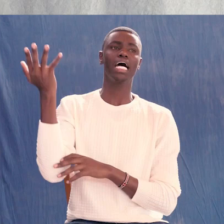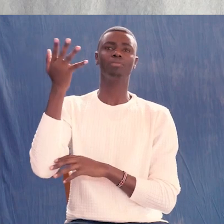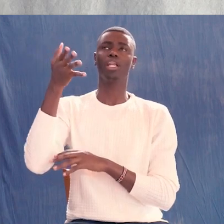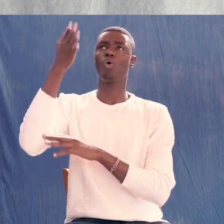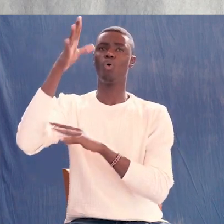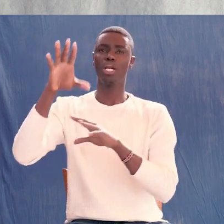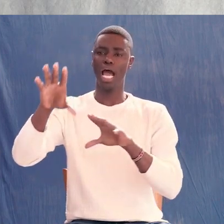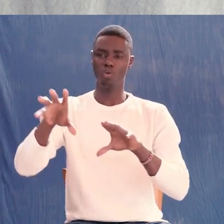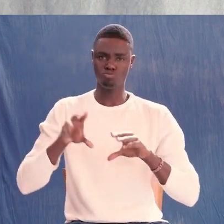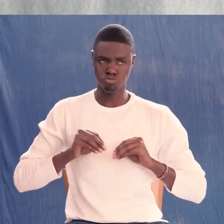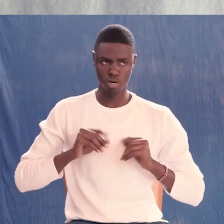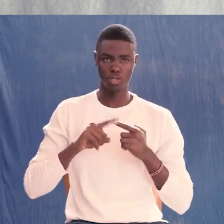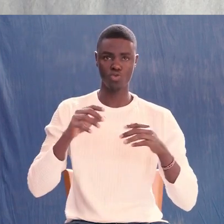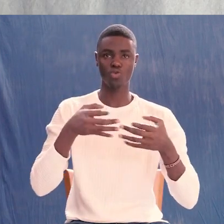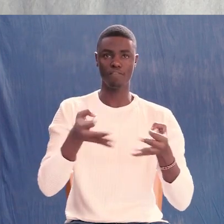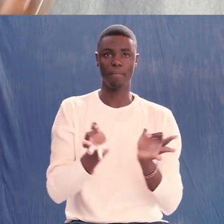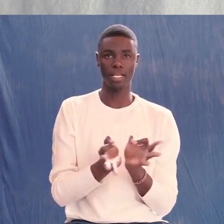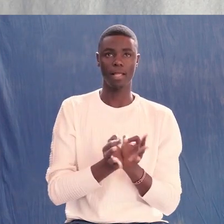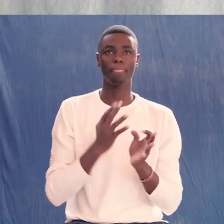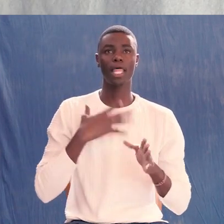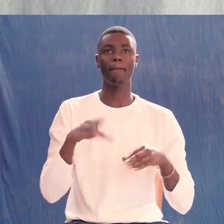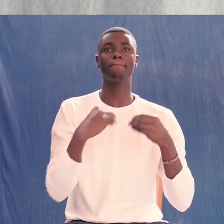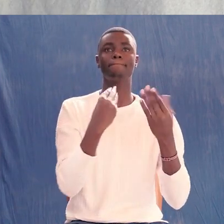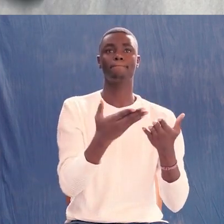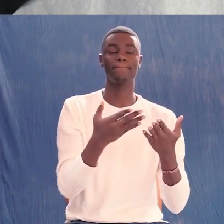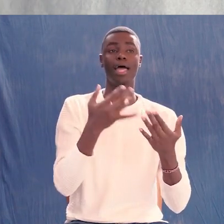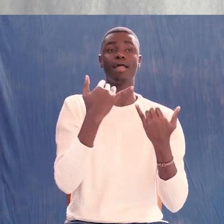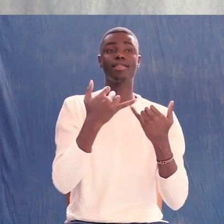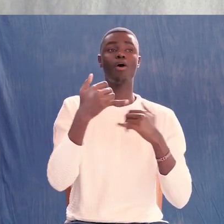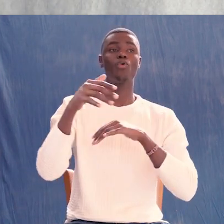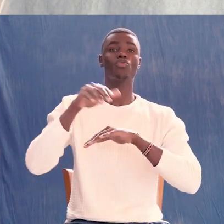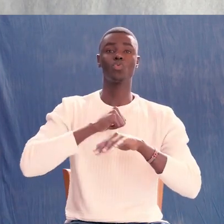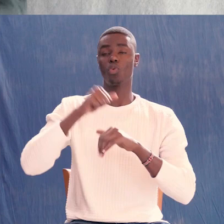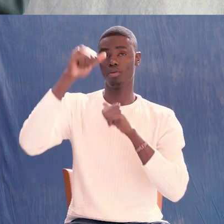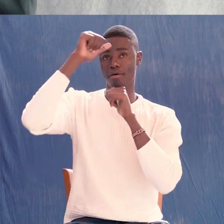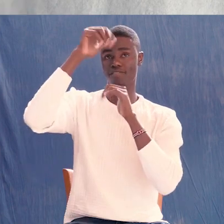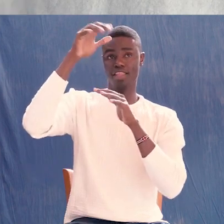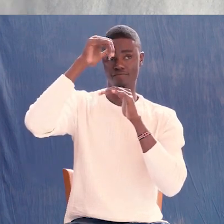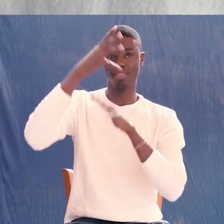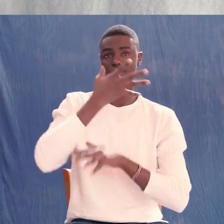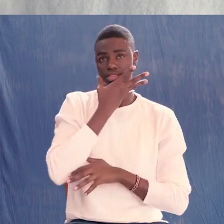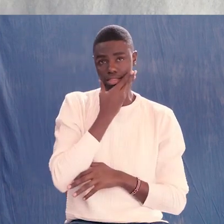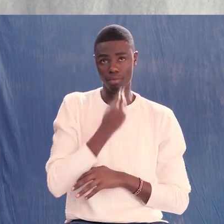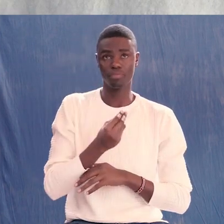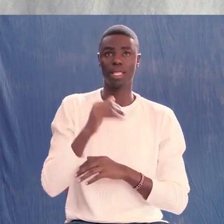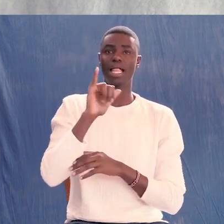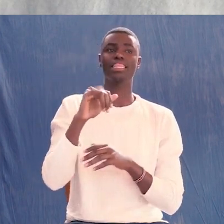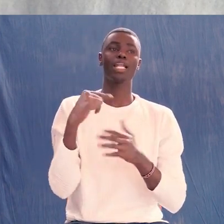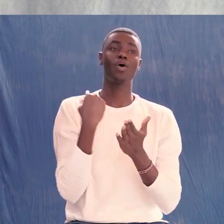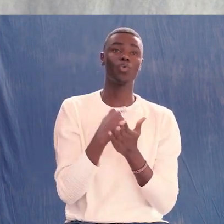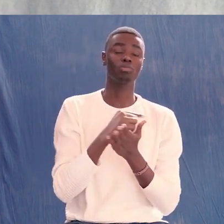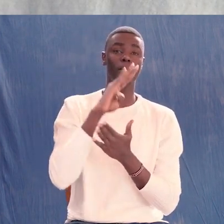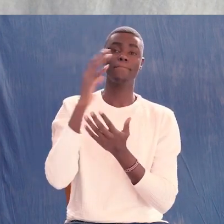adopted you into his family, and he has given you his spirit, and you now call him Abba. Daddy, that we are to live out that gospel by